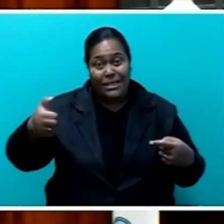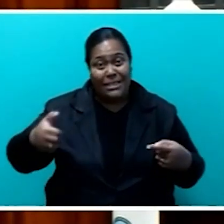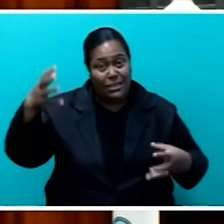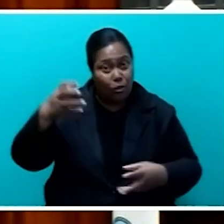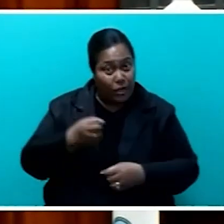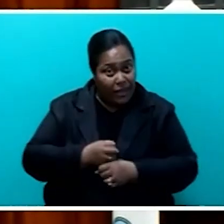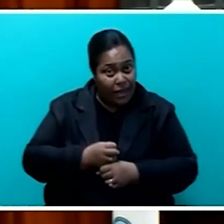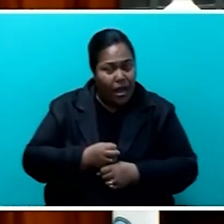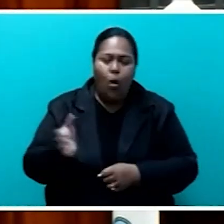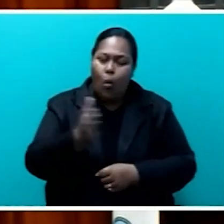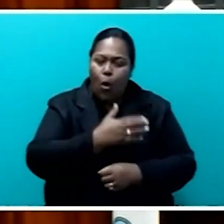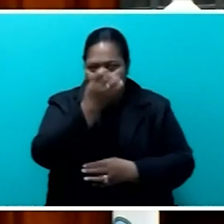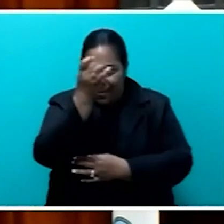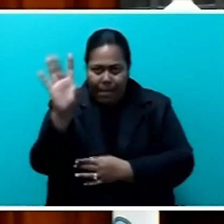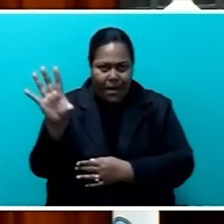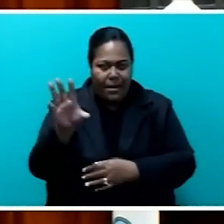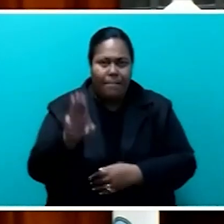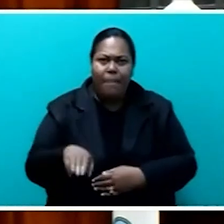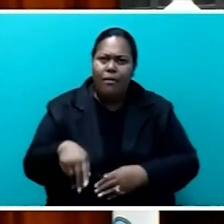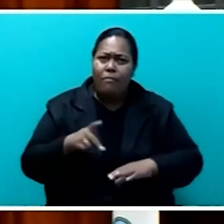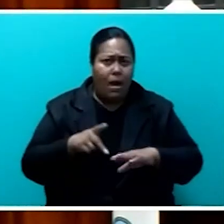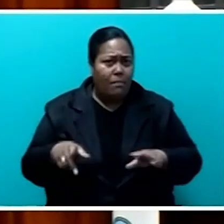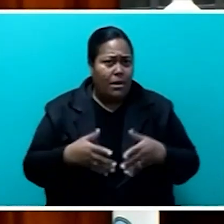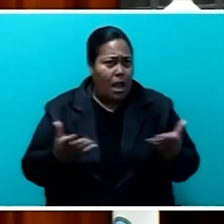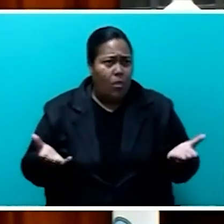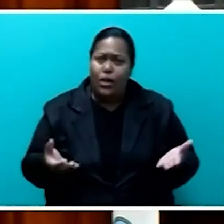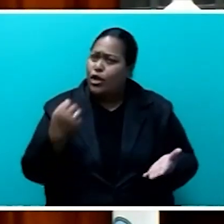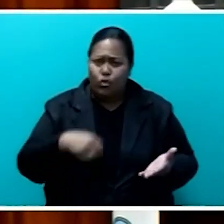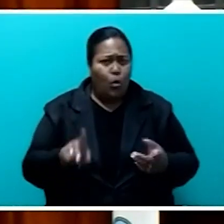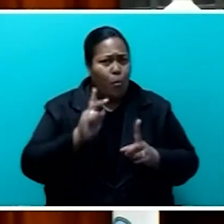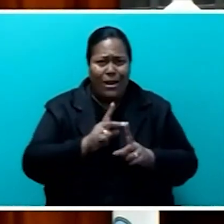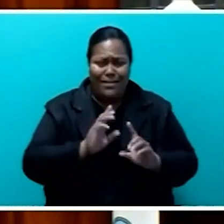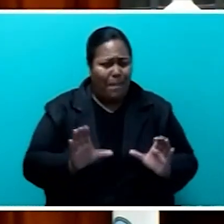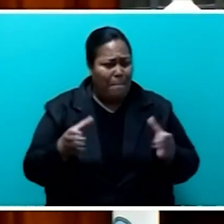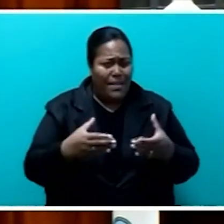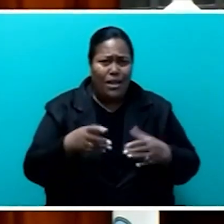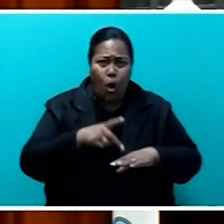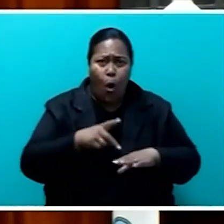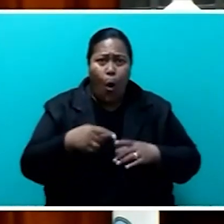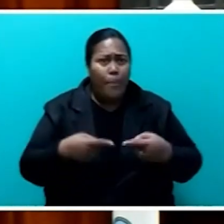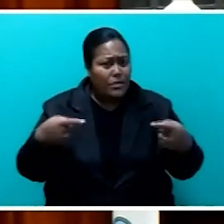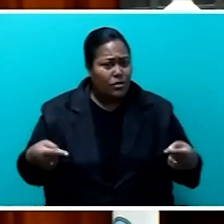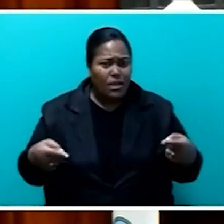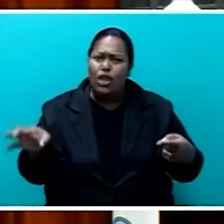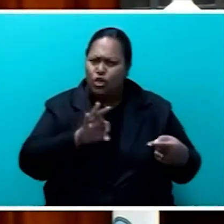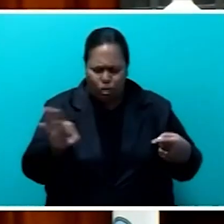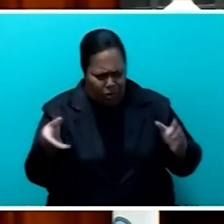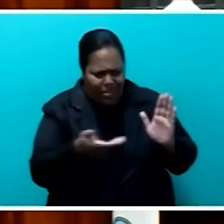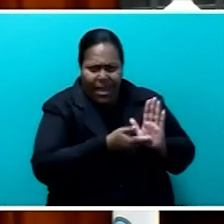are all independent MPs, and there is no political party in opposition, is not covered in the